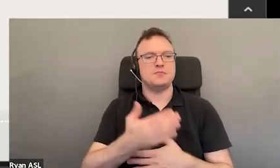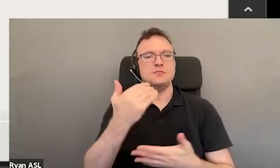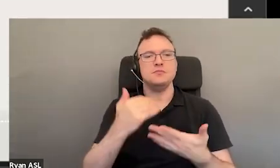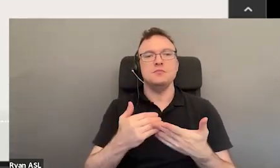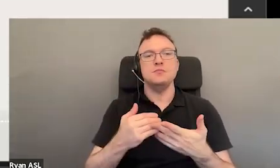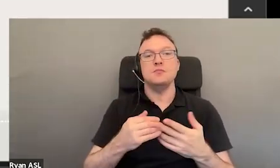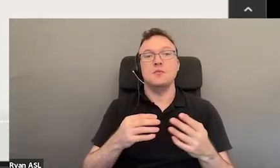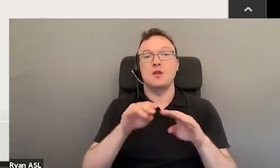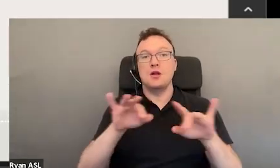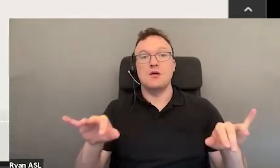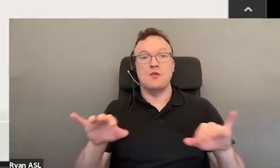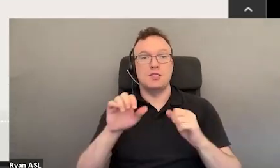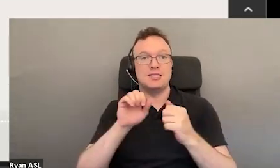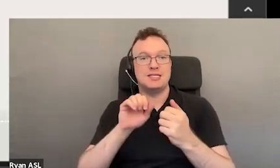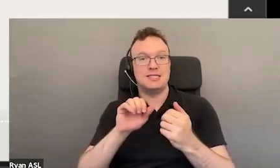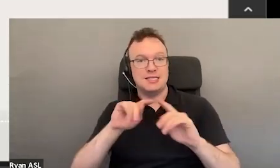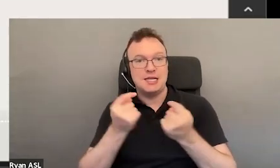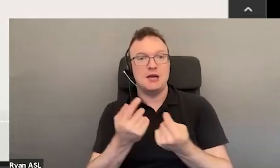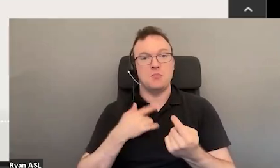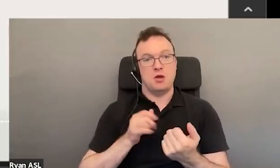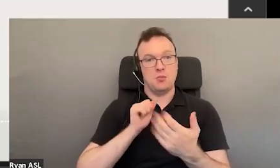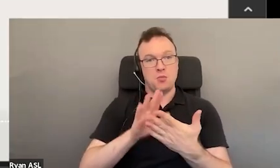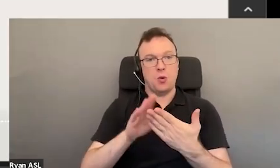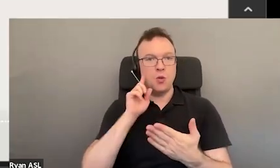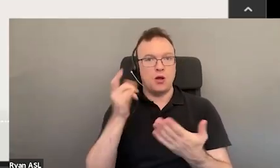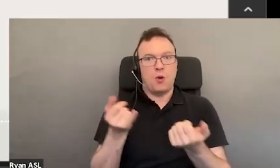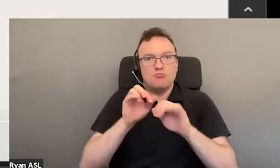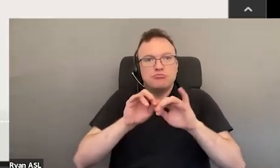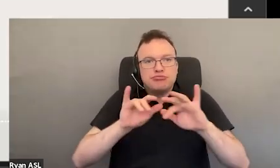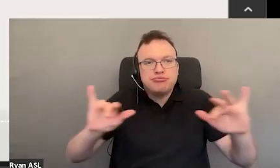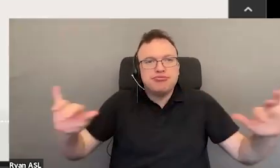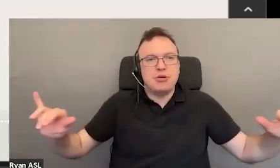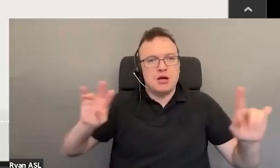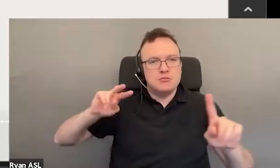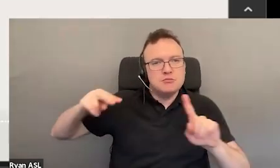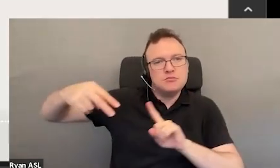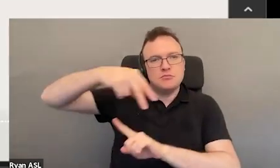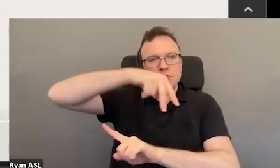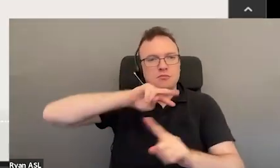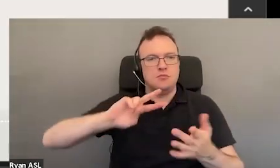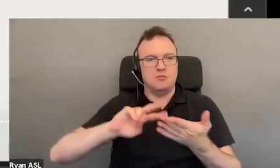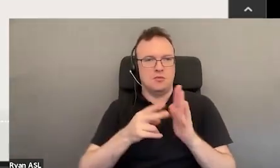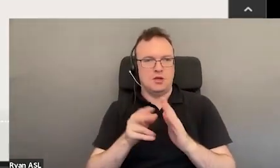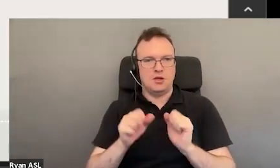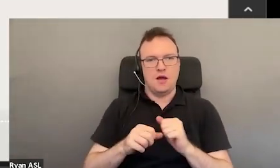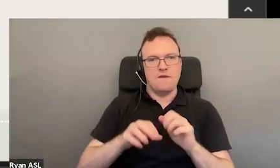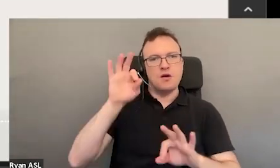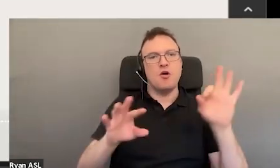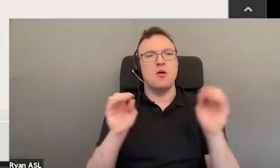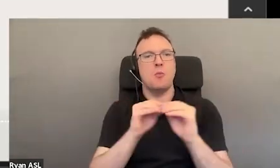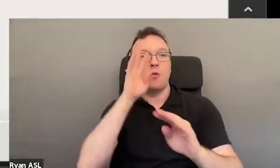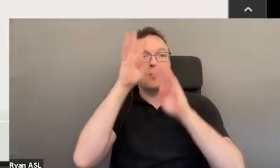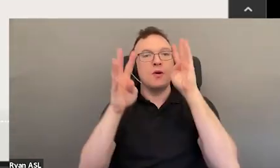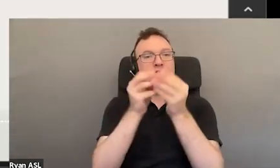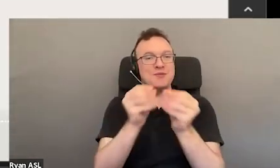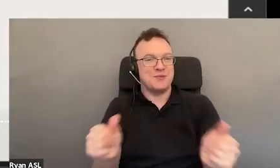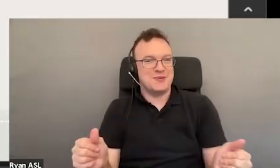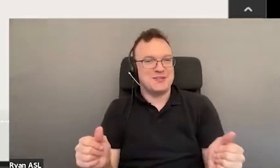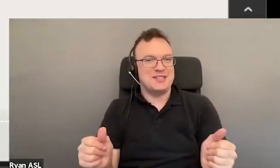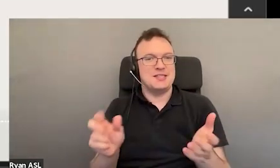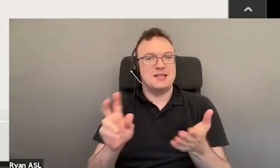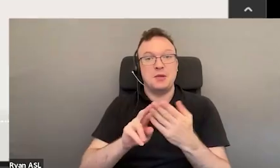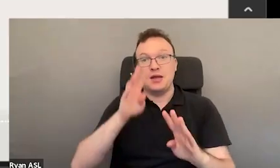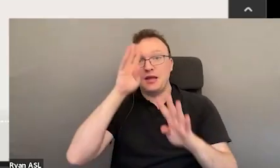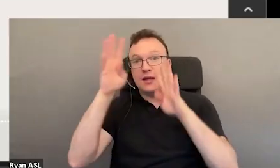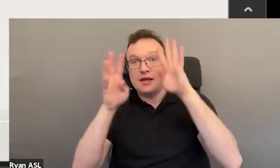to approach issues from multiple angles. And this results in them being able to find more creative solutions. And so innovation